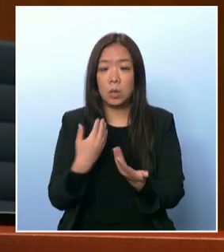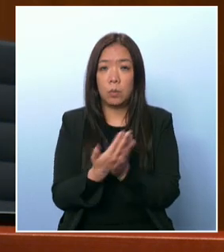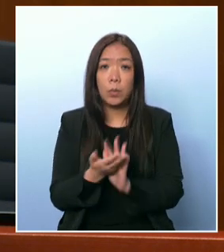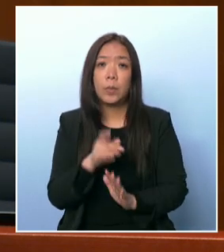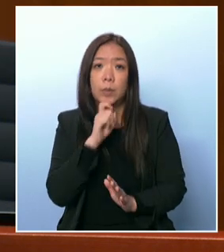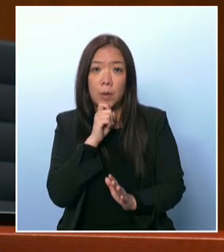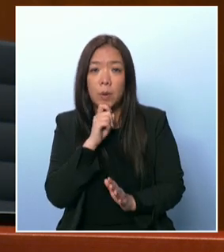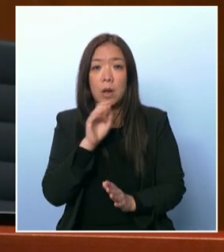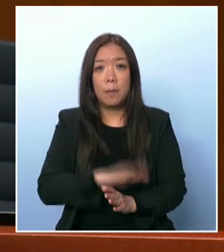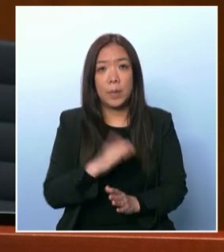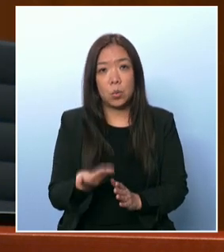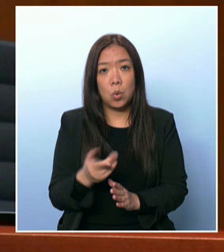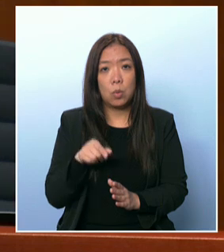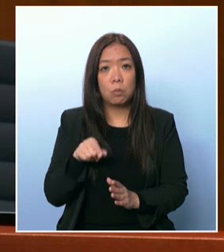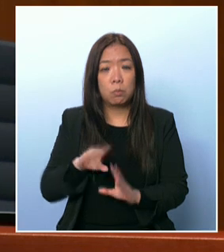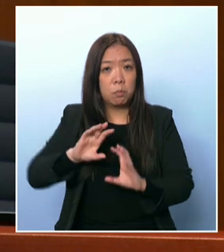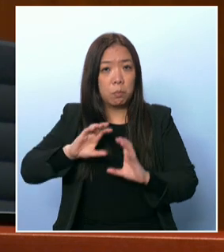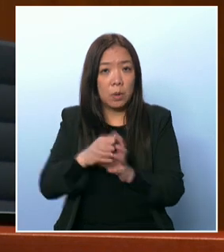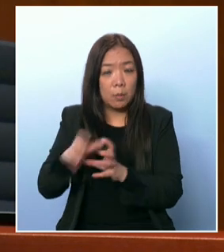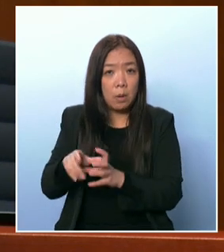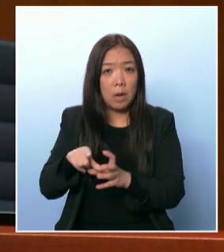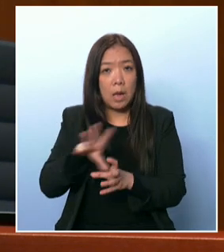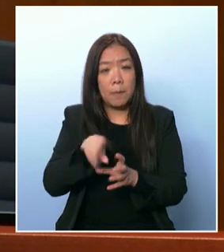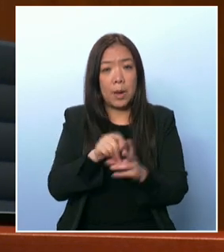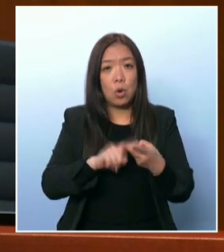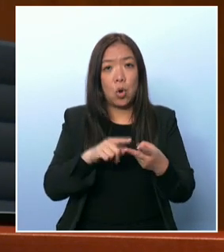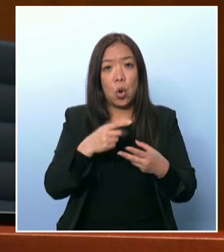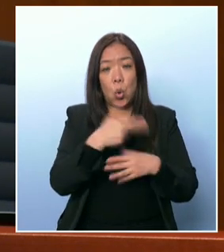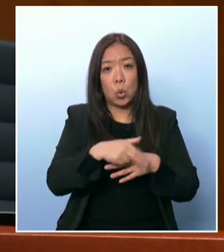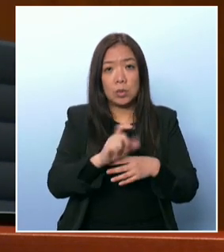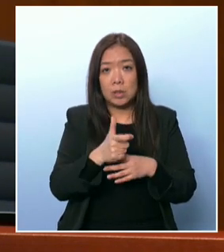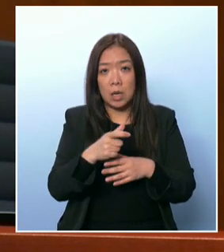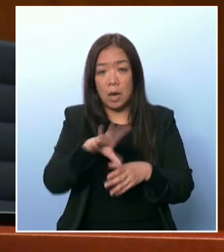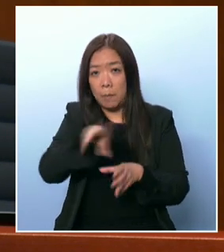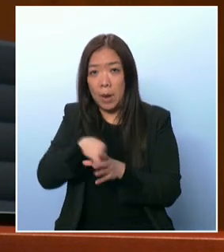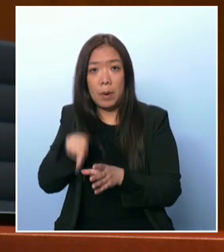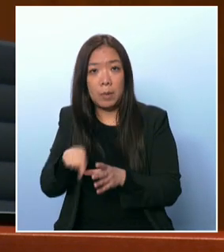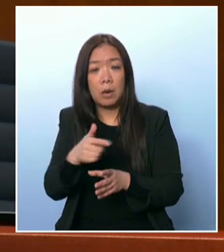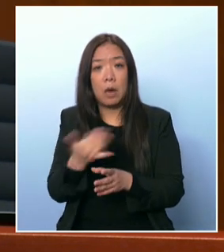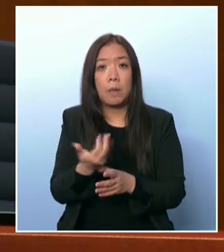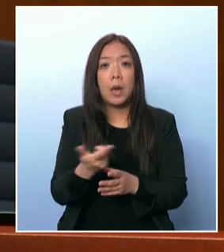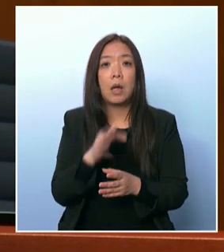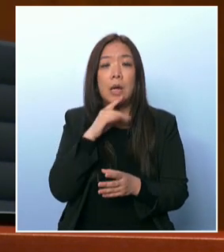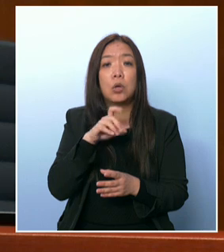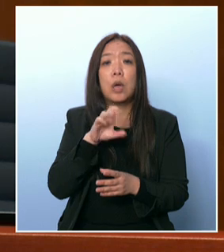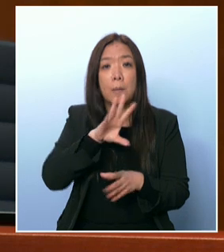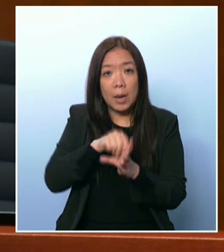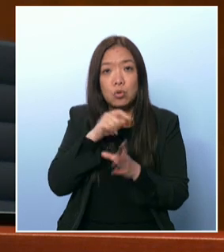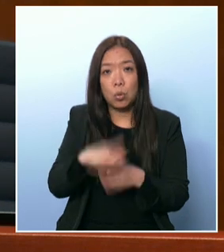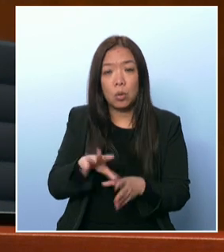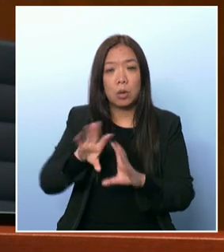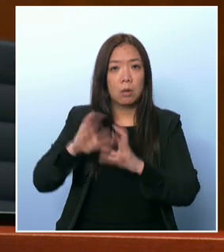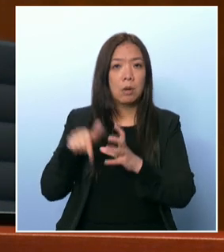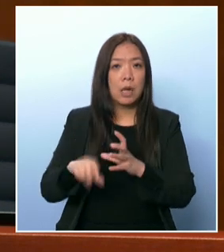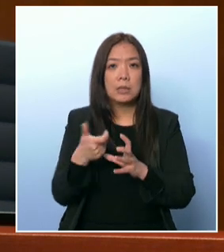student residence and amenities center? I know there will be some clinical training facilities. So does the $1